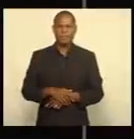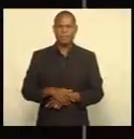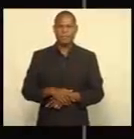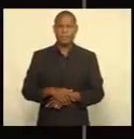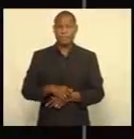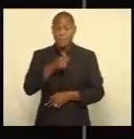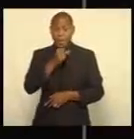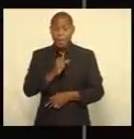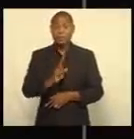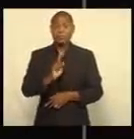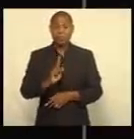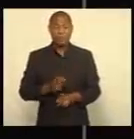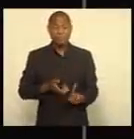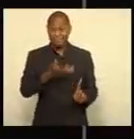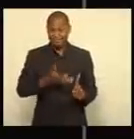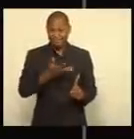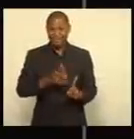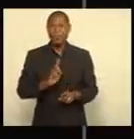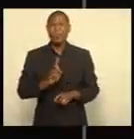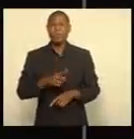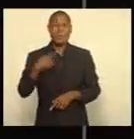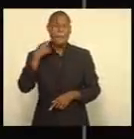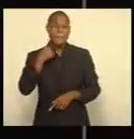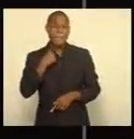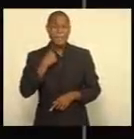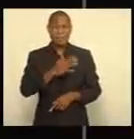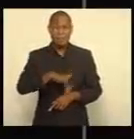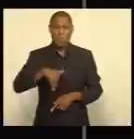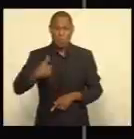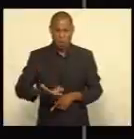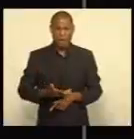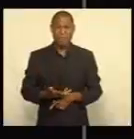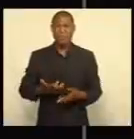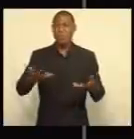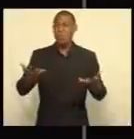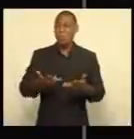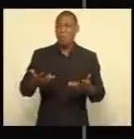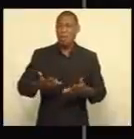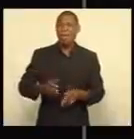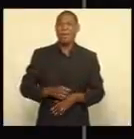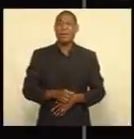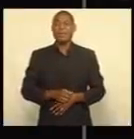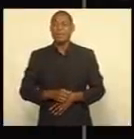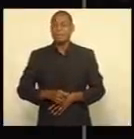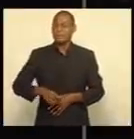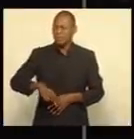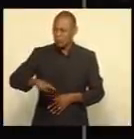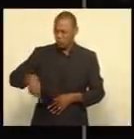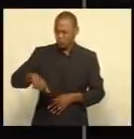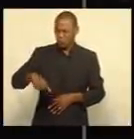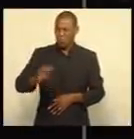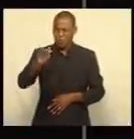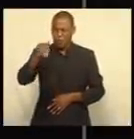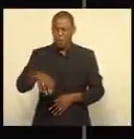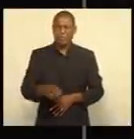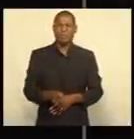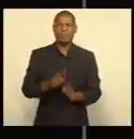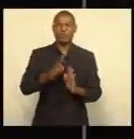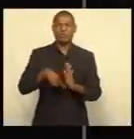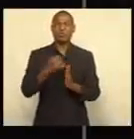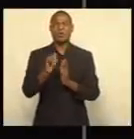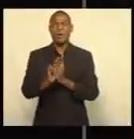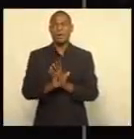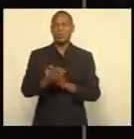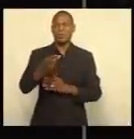charged with murder in the death of his wife Jennifer Downs at their rented home on Service Street in Suva on July 23,